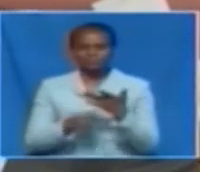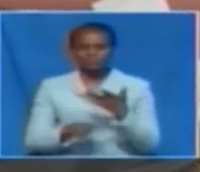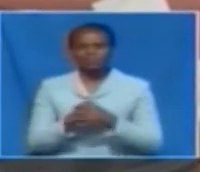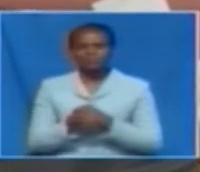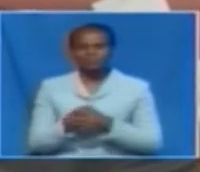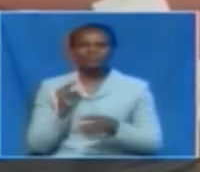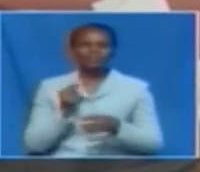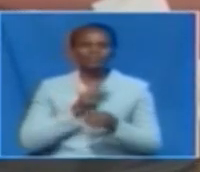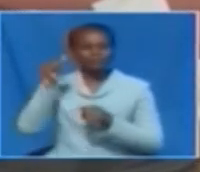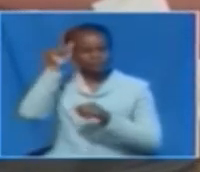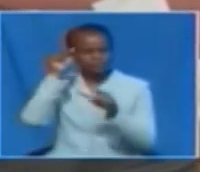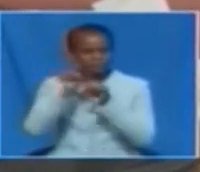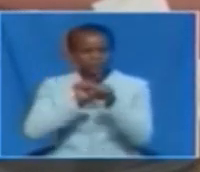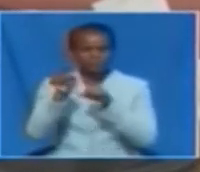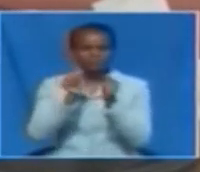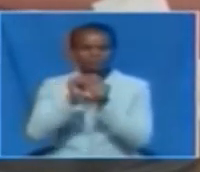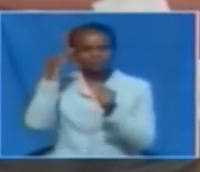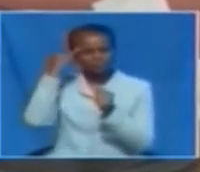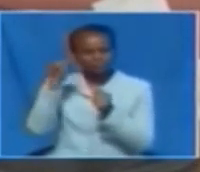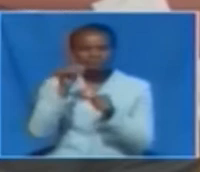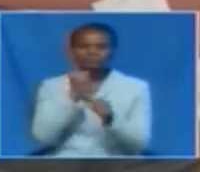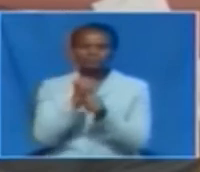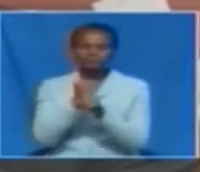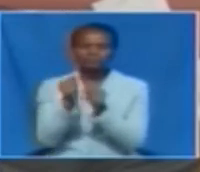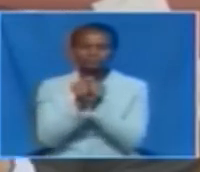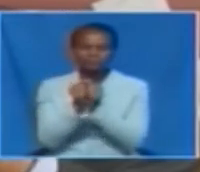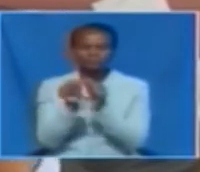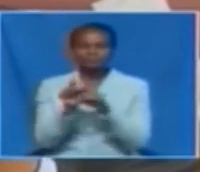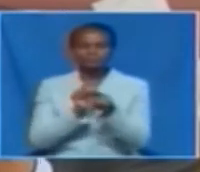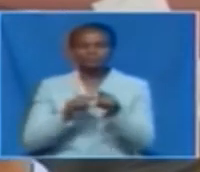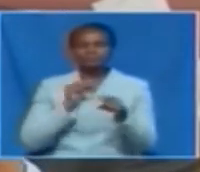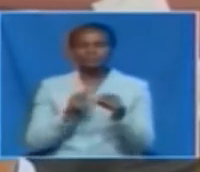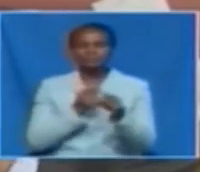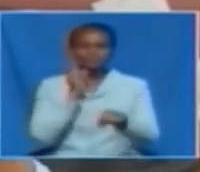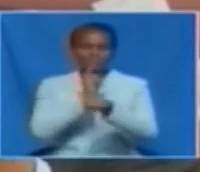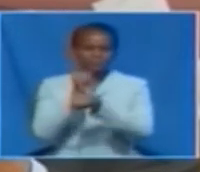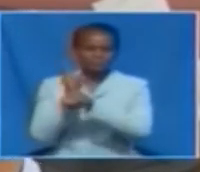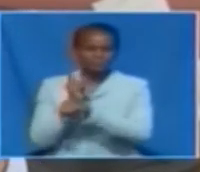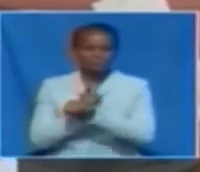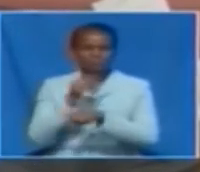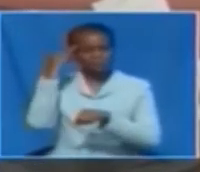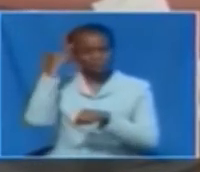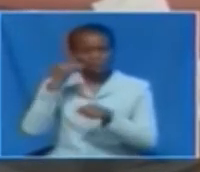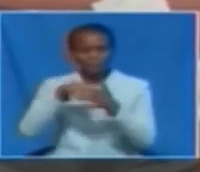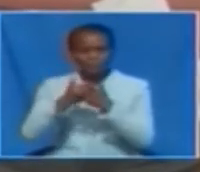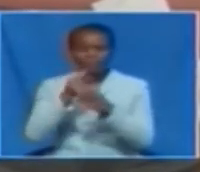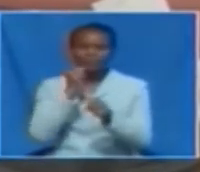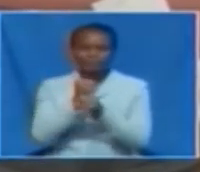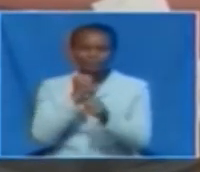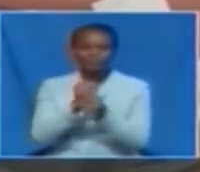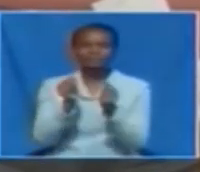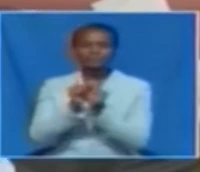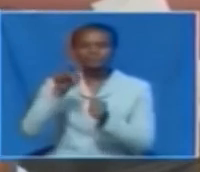we agree with the concept of an alliance, and we are also warm to the idea of working with the Patriotic